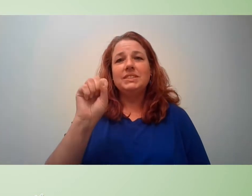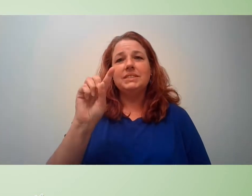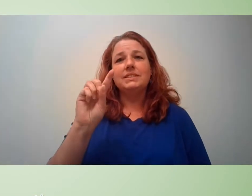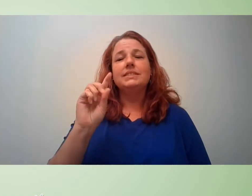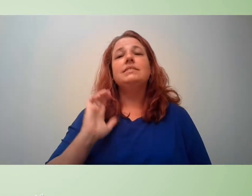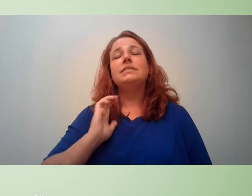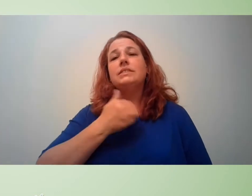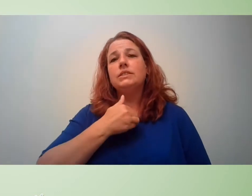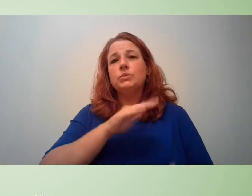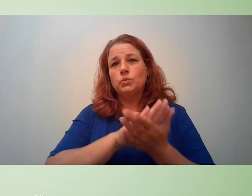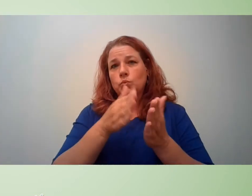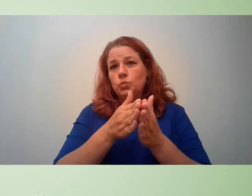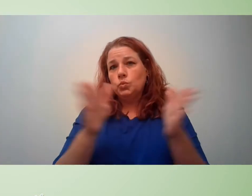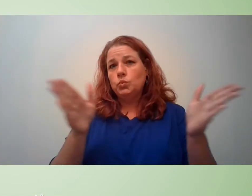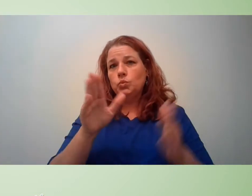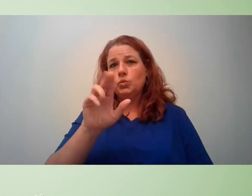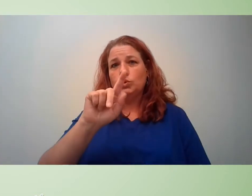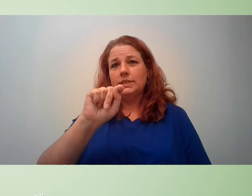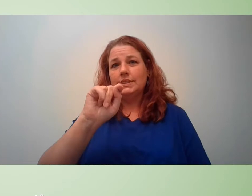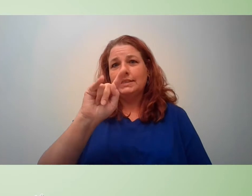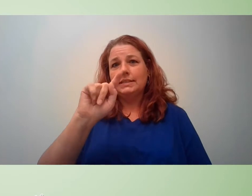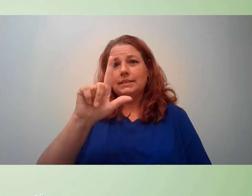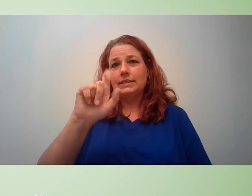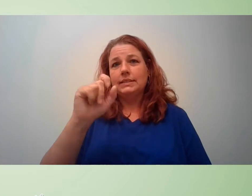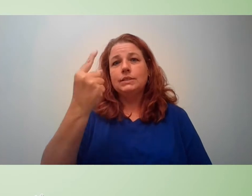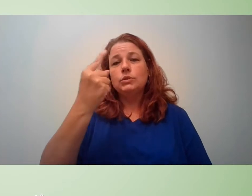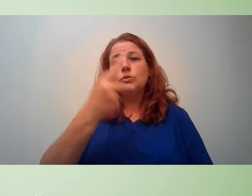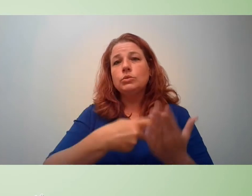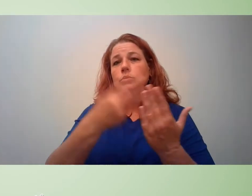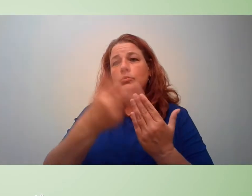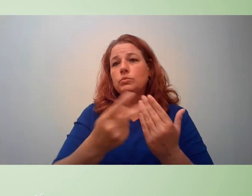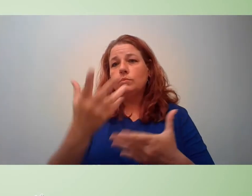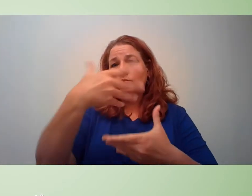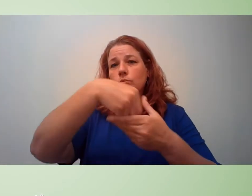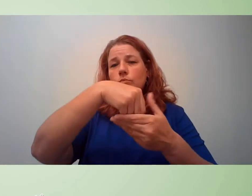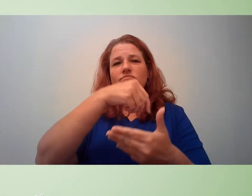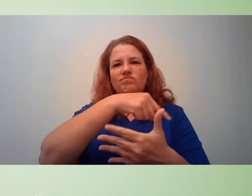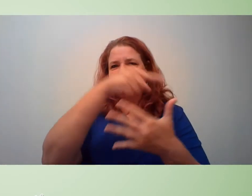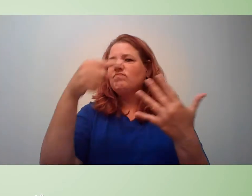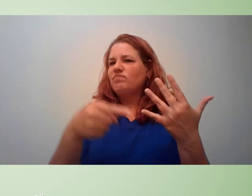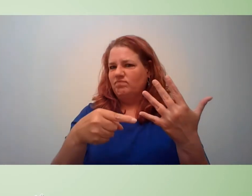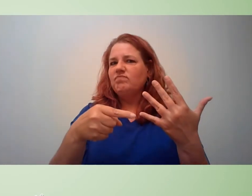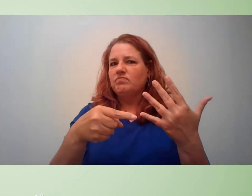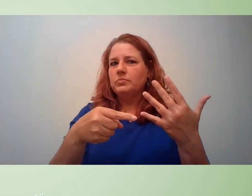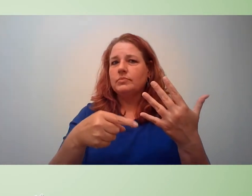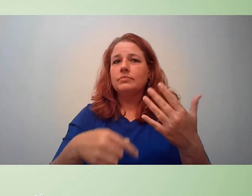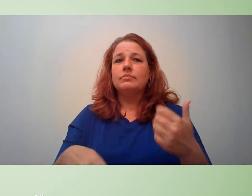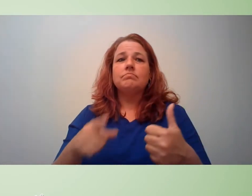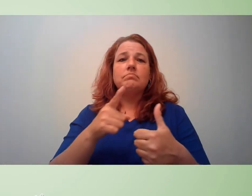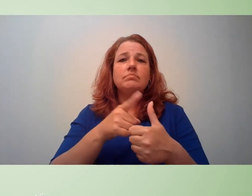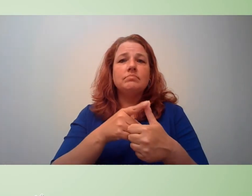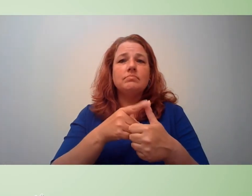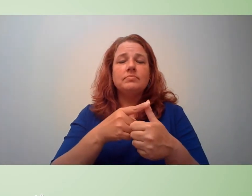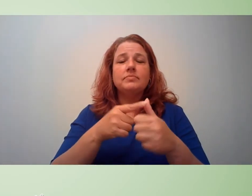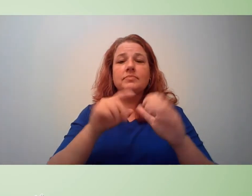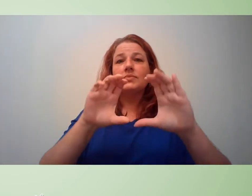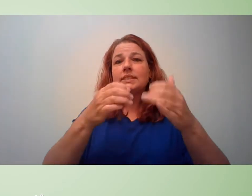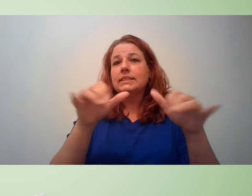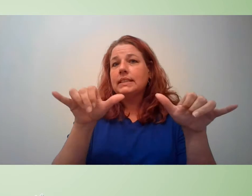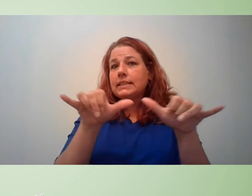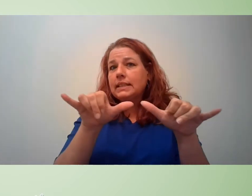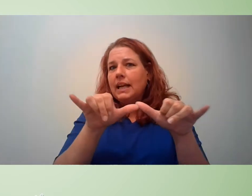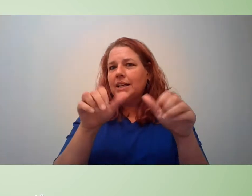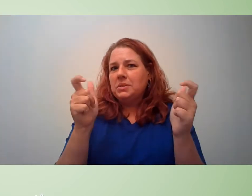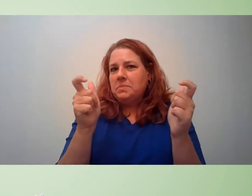GSD school-wide Title I program includes several things: small class sizes, a flexible learning program,